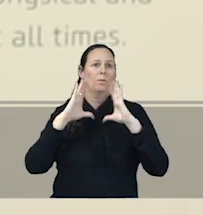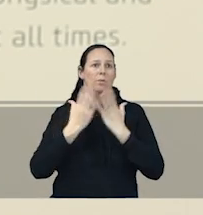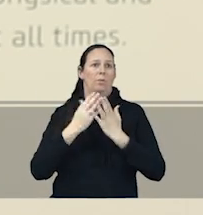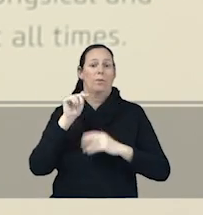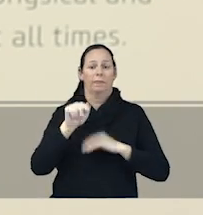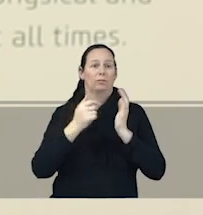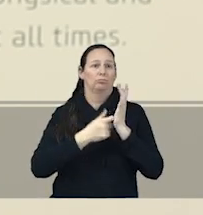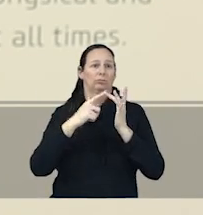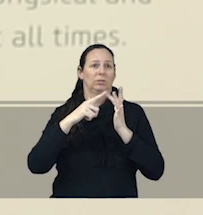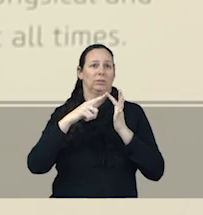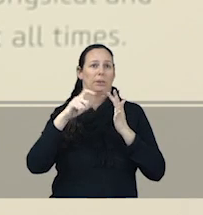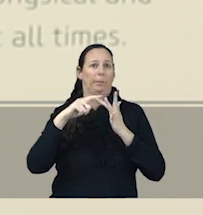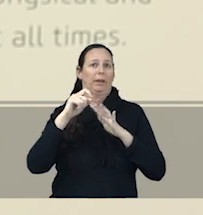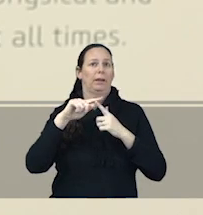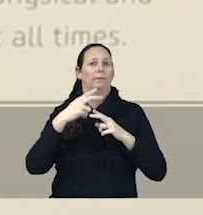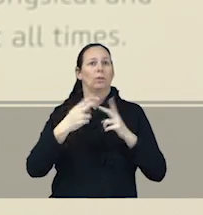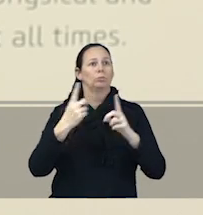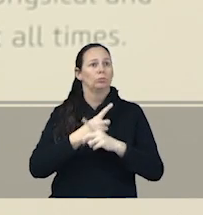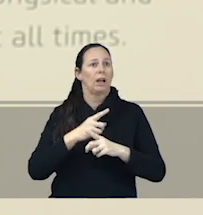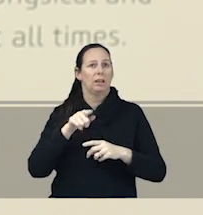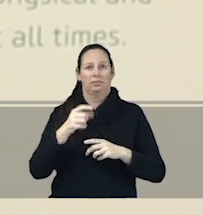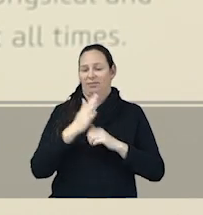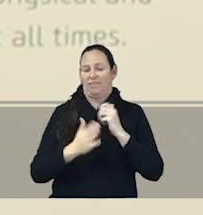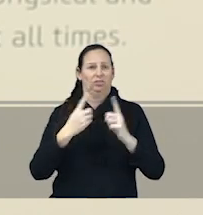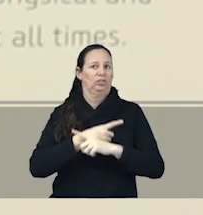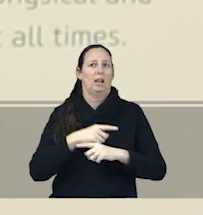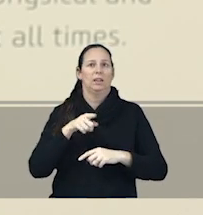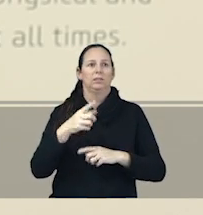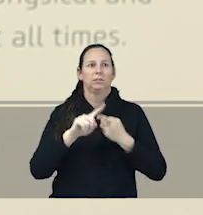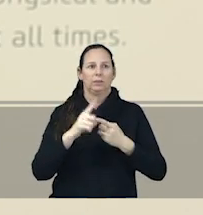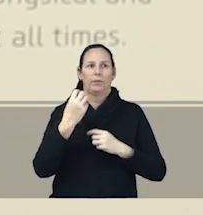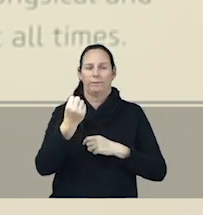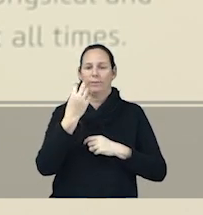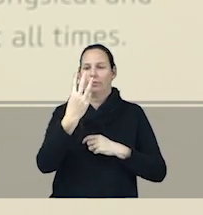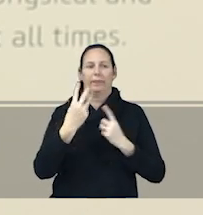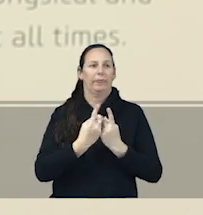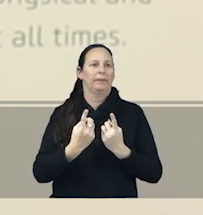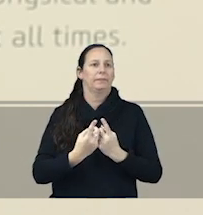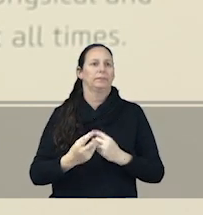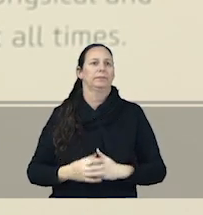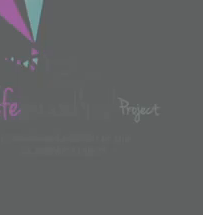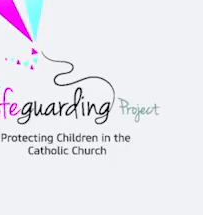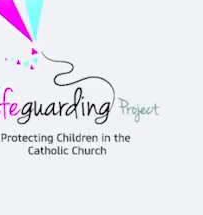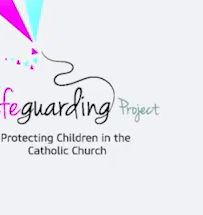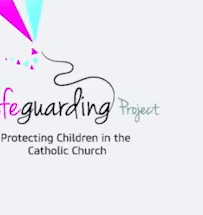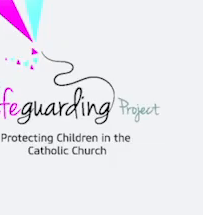but it is a crime. And for any crime to occur anywhere in the world, is a recipe. And that recipe doesn't change.